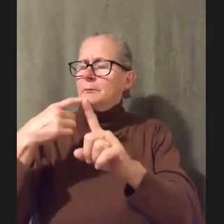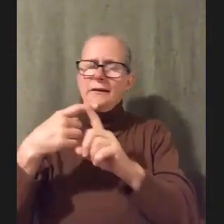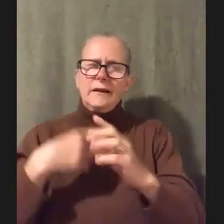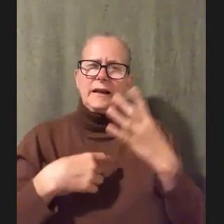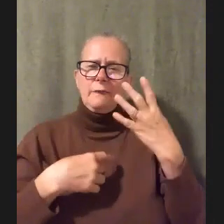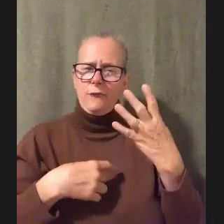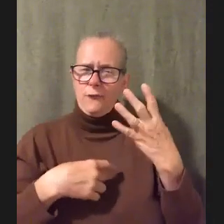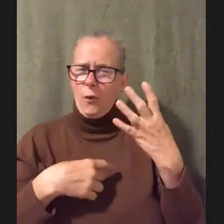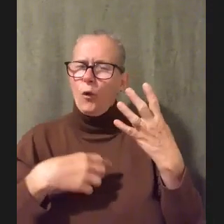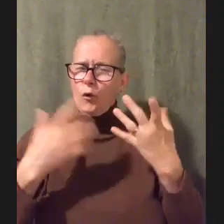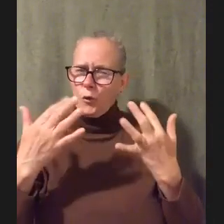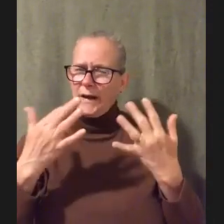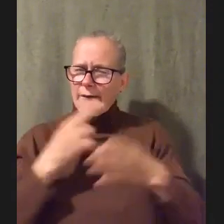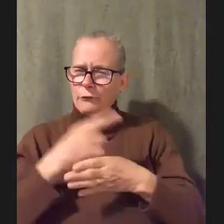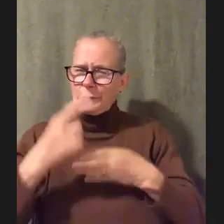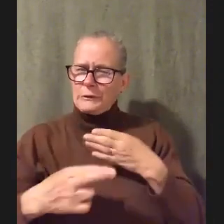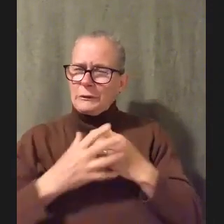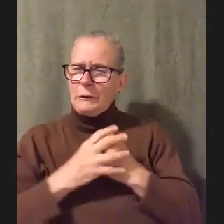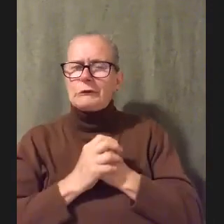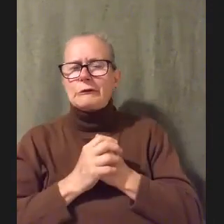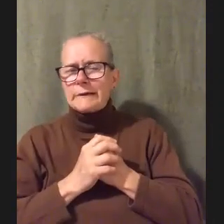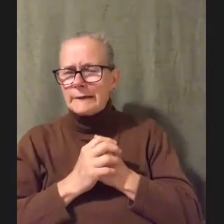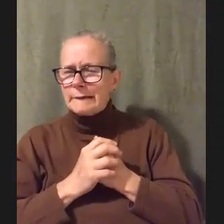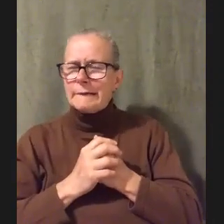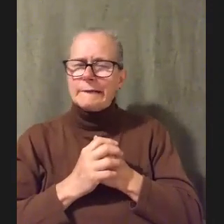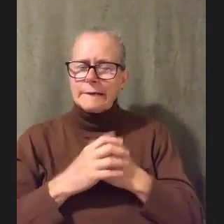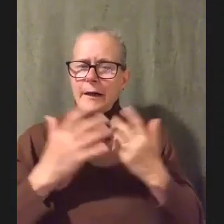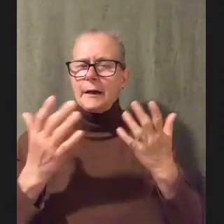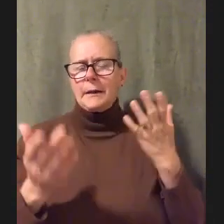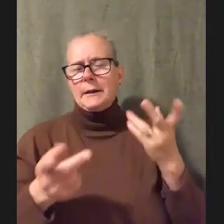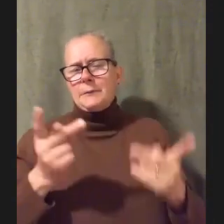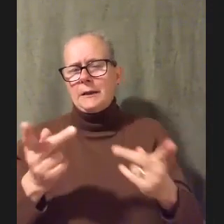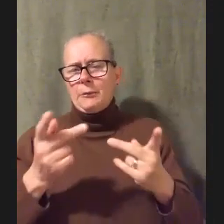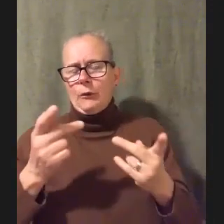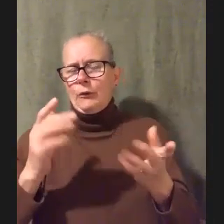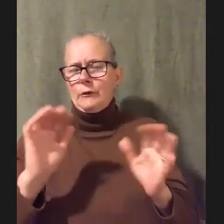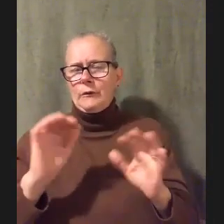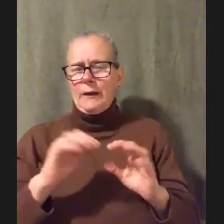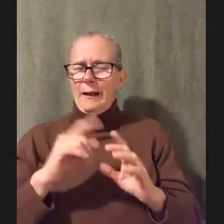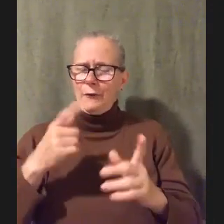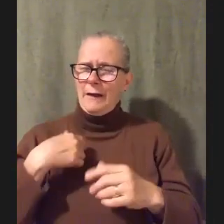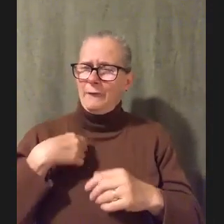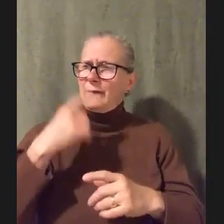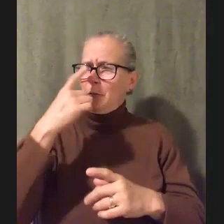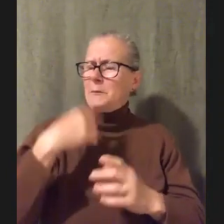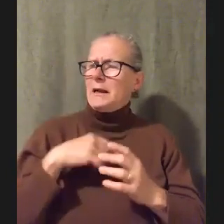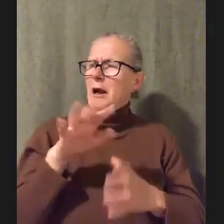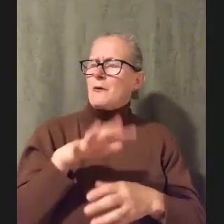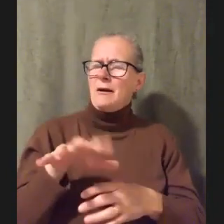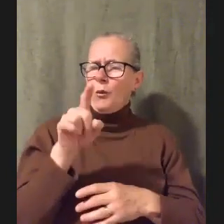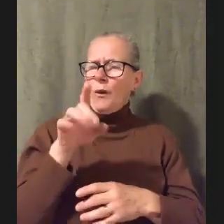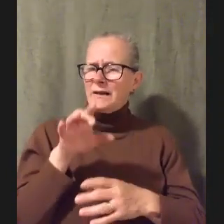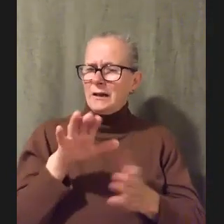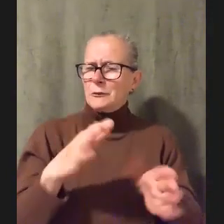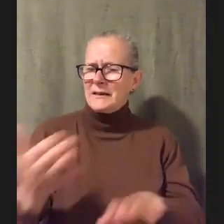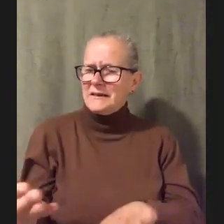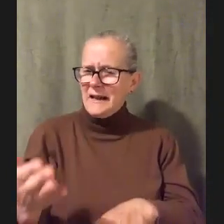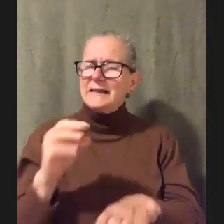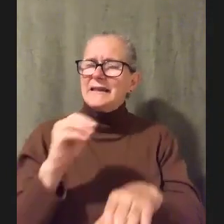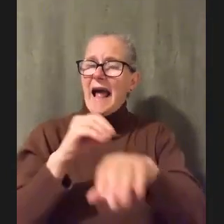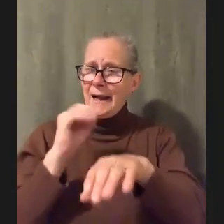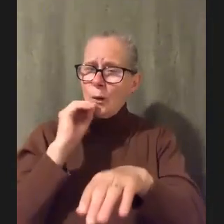pending. And again, keep in mind, we've got about 100 deaths. So that gives you an idea of the proportion